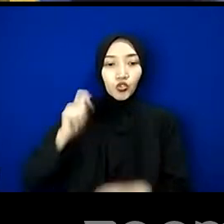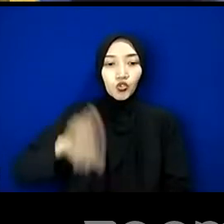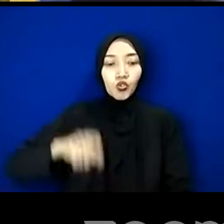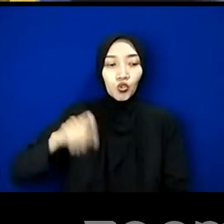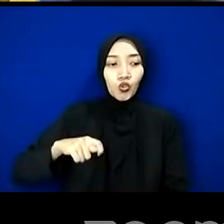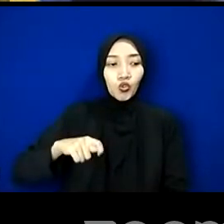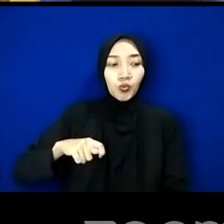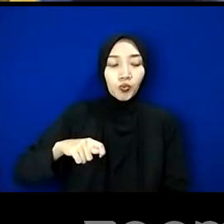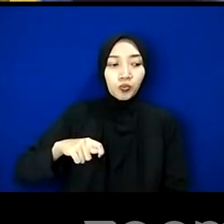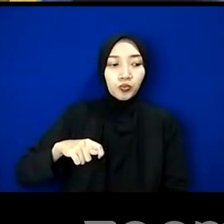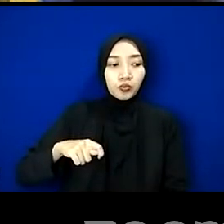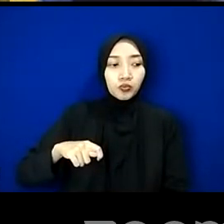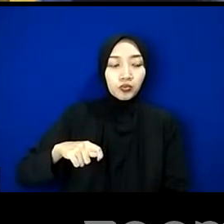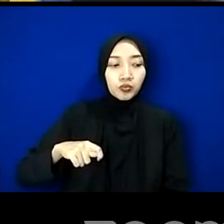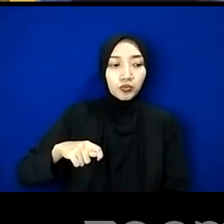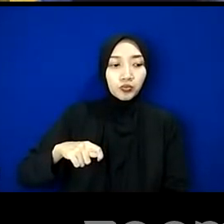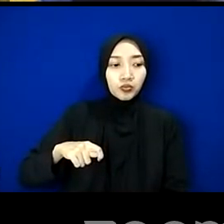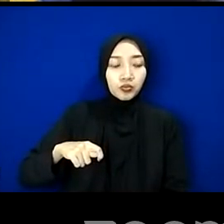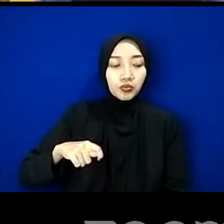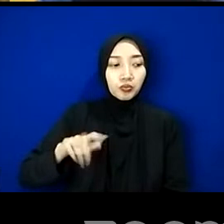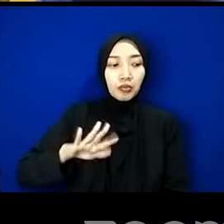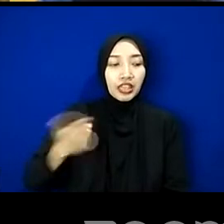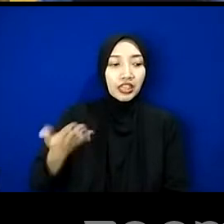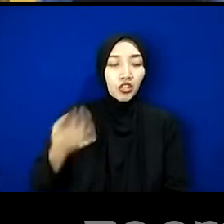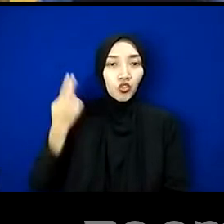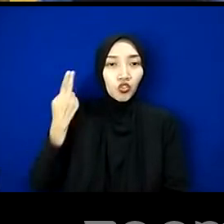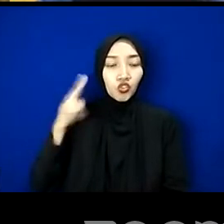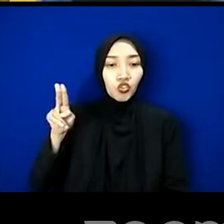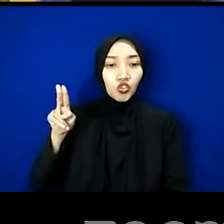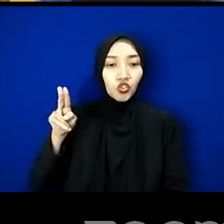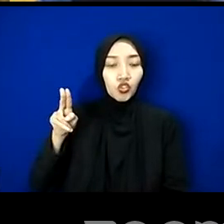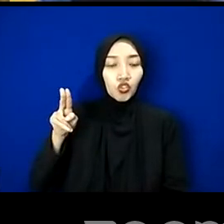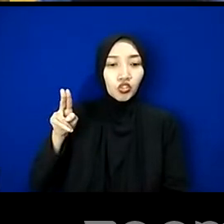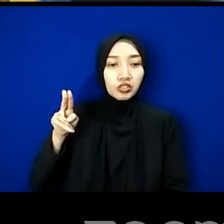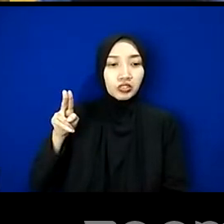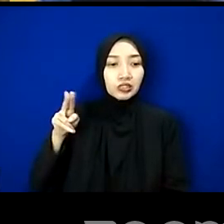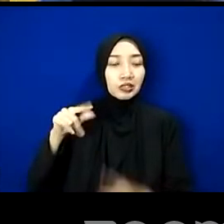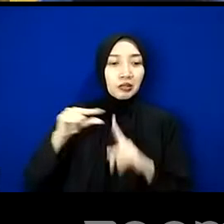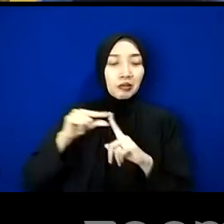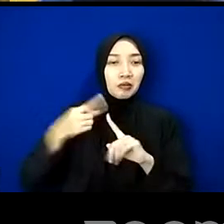treason, and then the second of all, while maybe